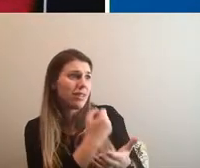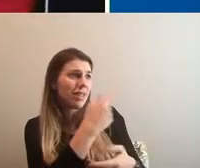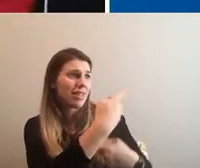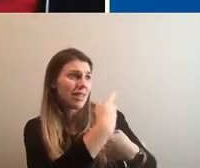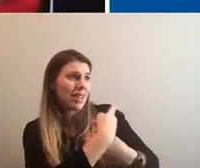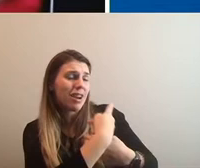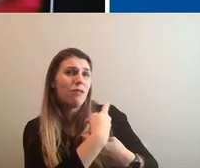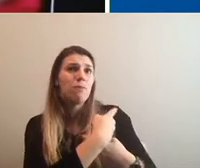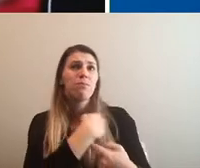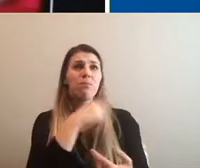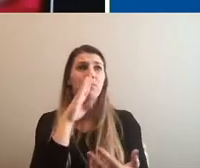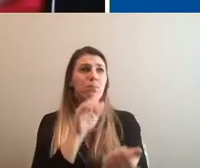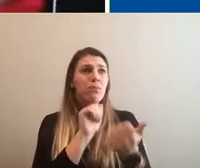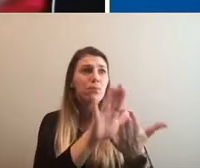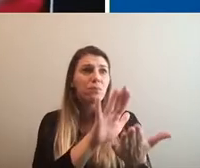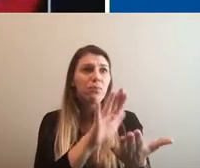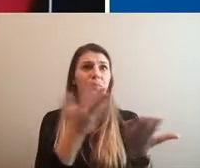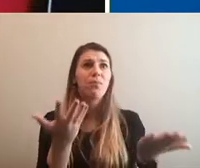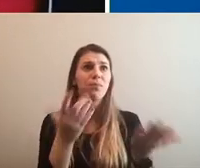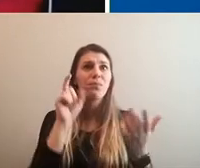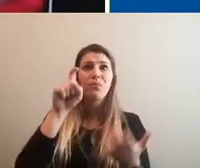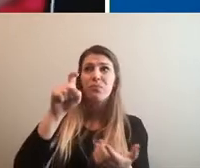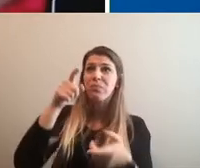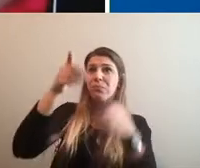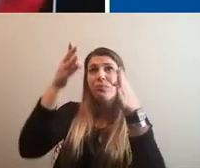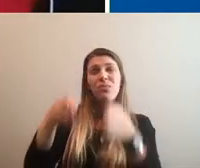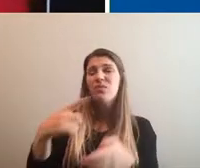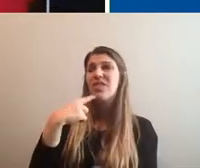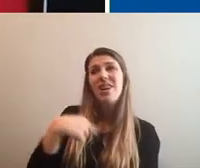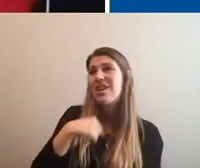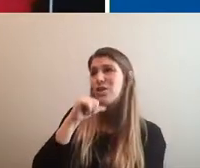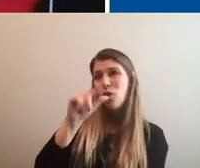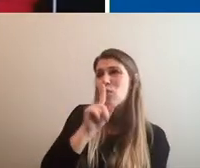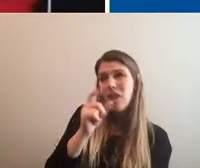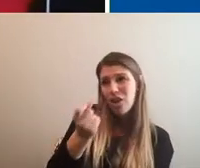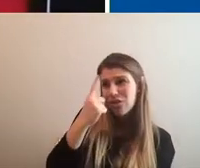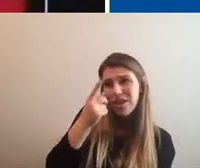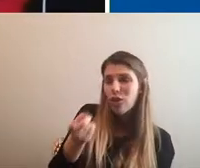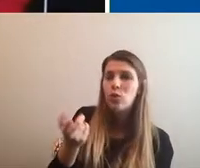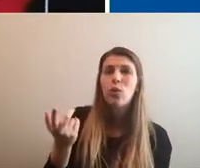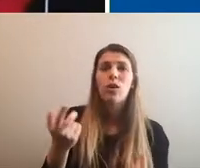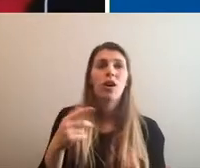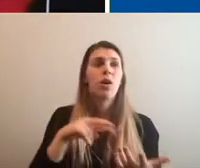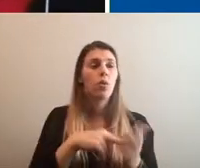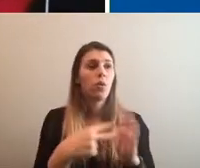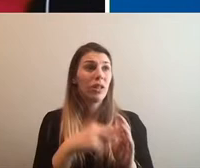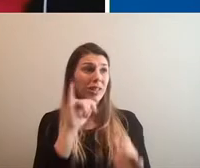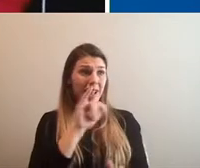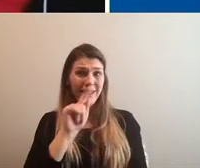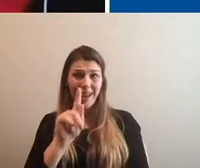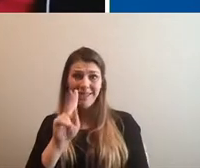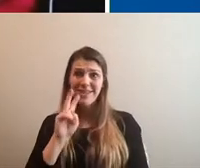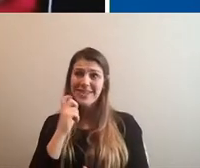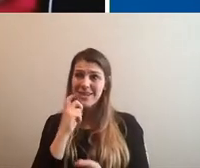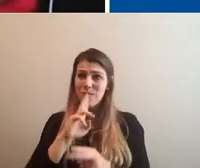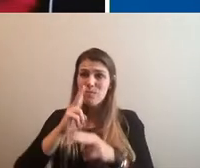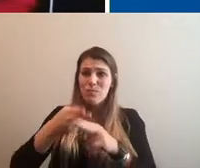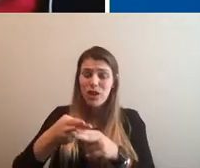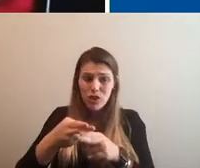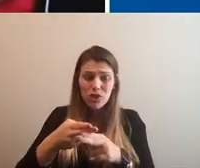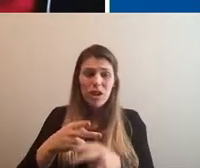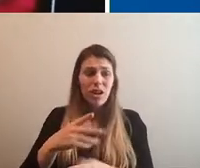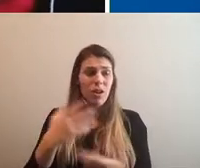ourselves facing a medical professional who says, I don't understand you. We will all find ourselves, as Kiera has just told us poignantly,